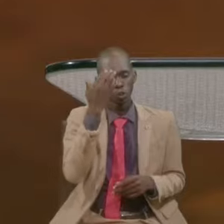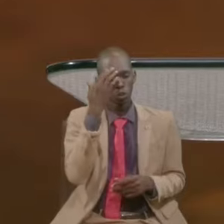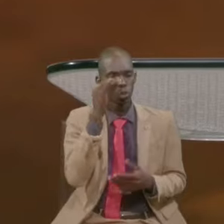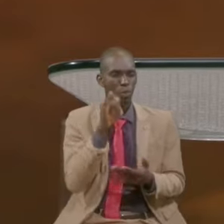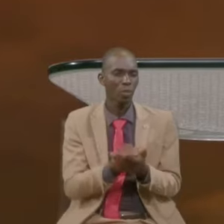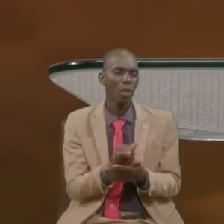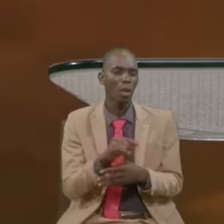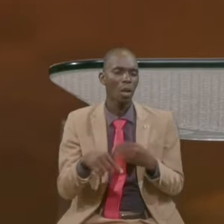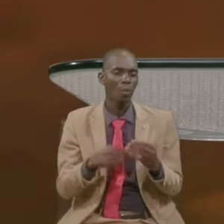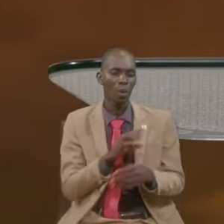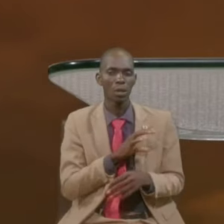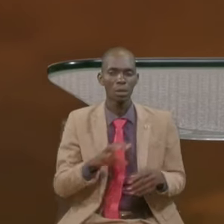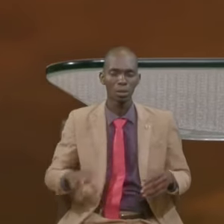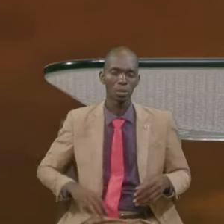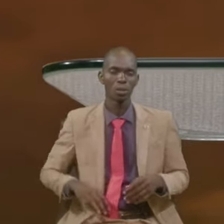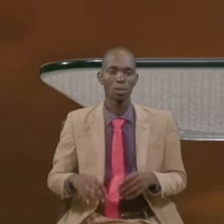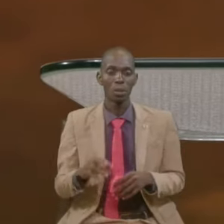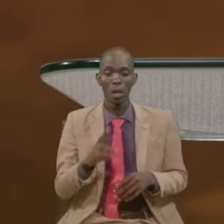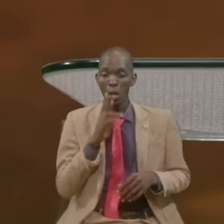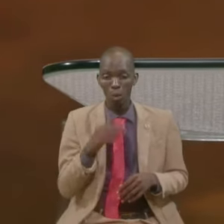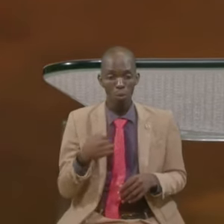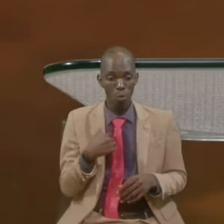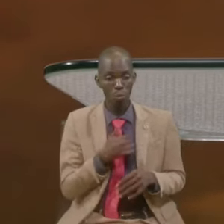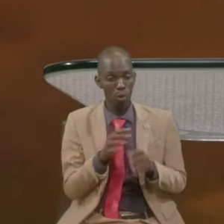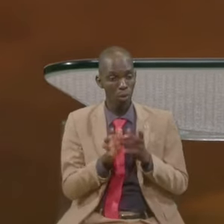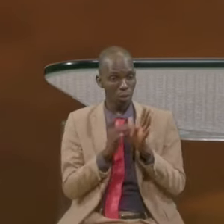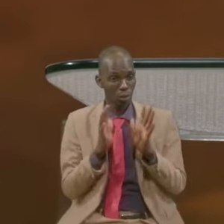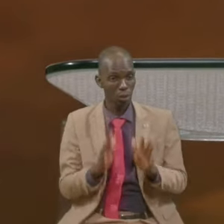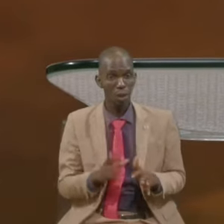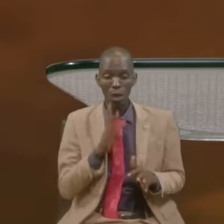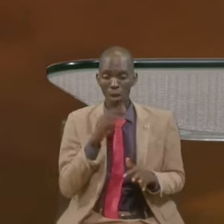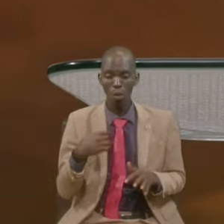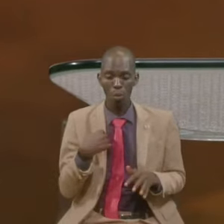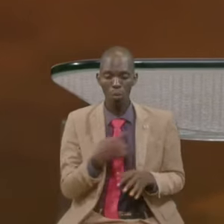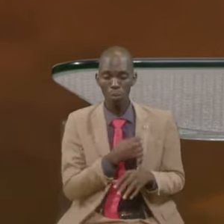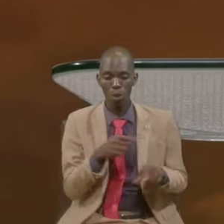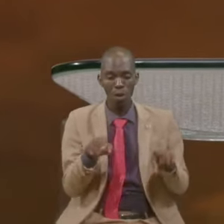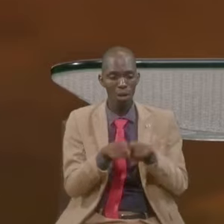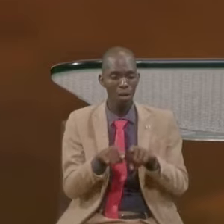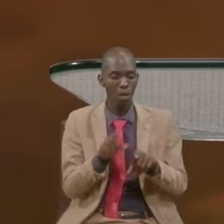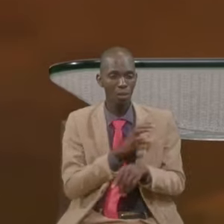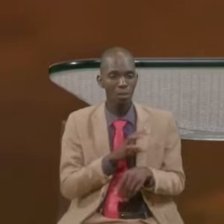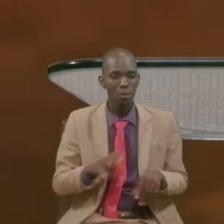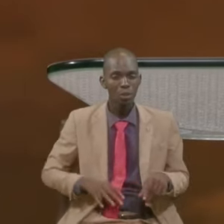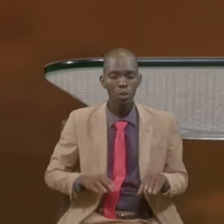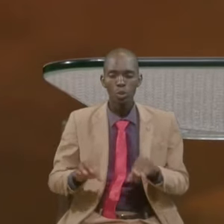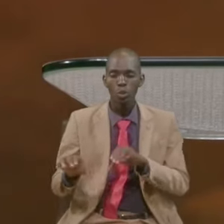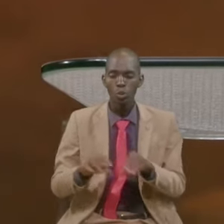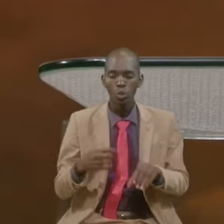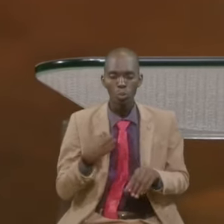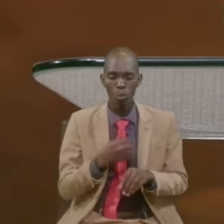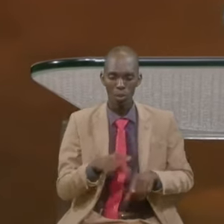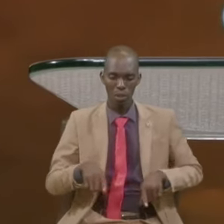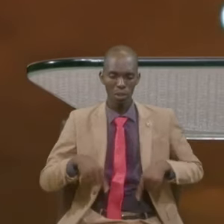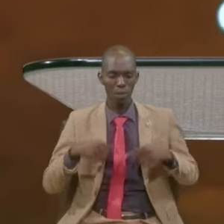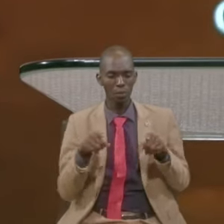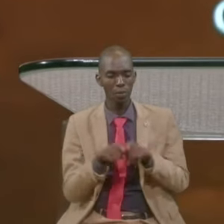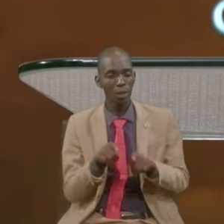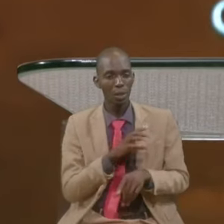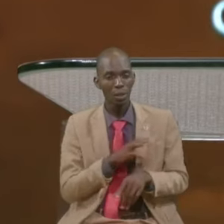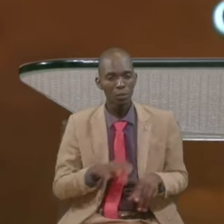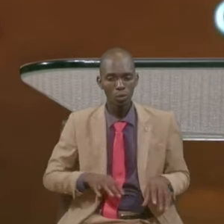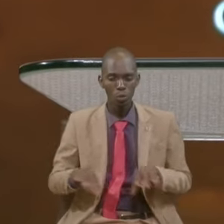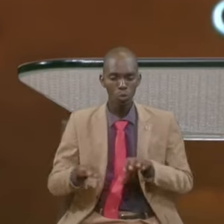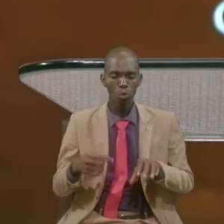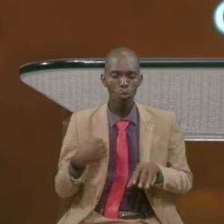Christ. Are we Christians? Are we Christ-like? Do we live like that? Do we behave